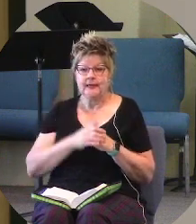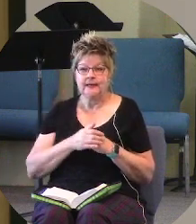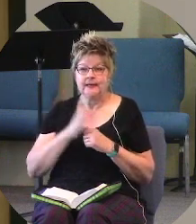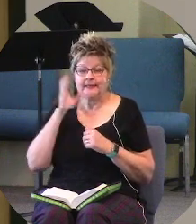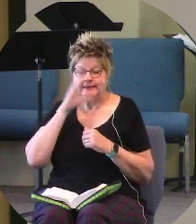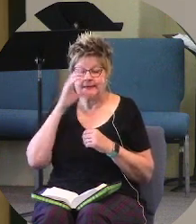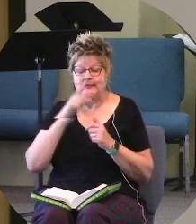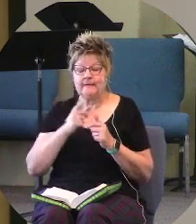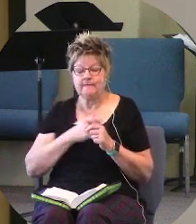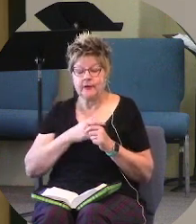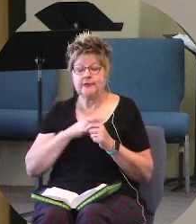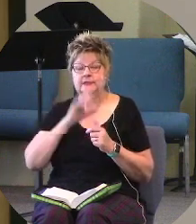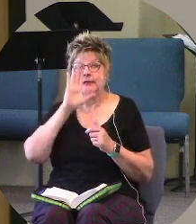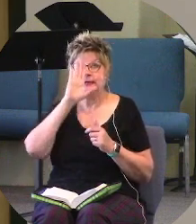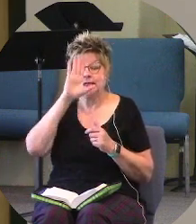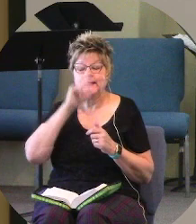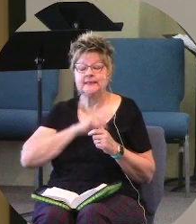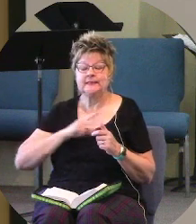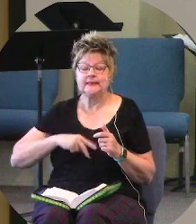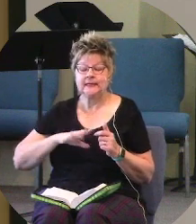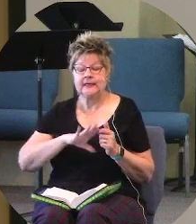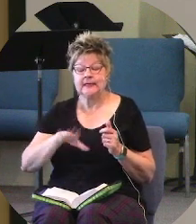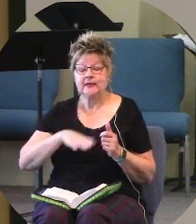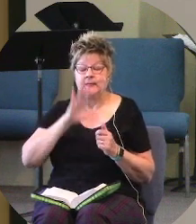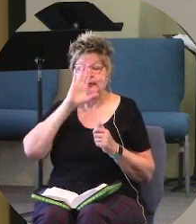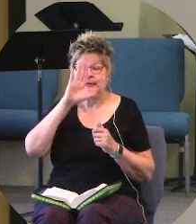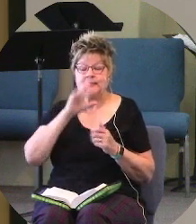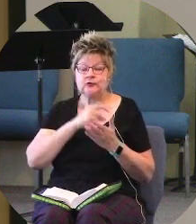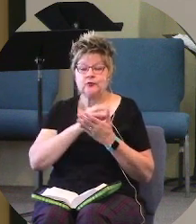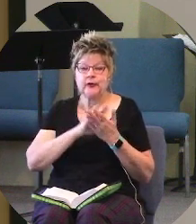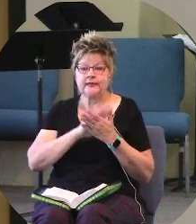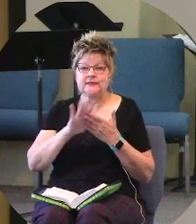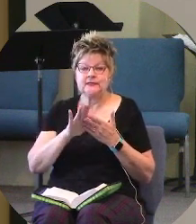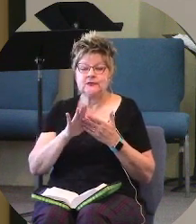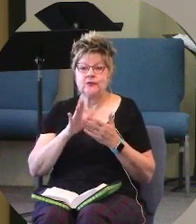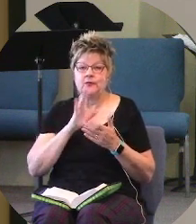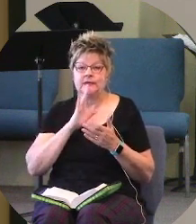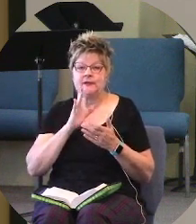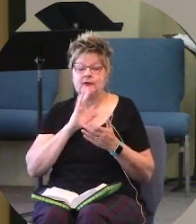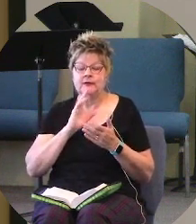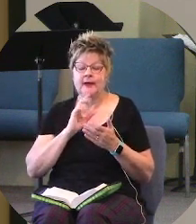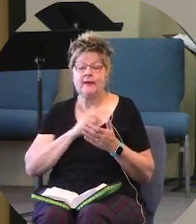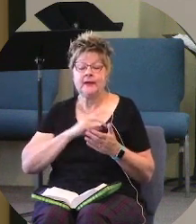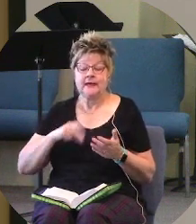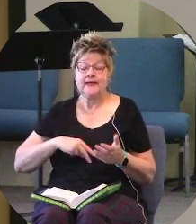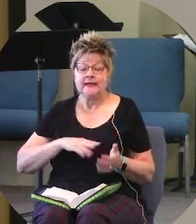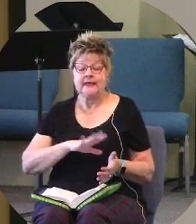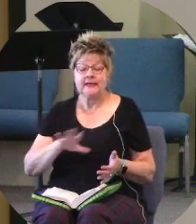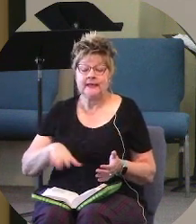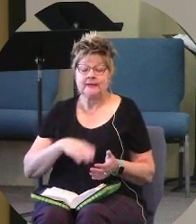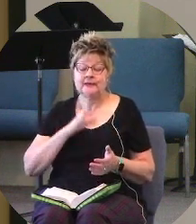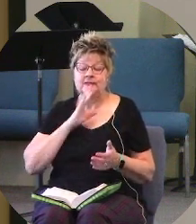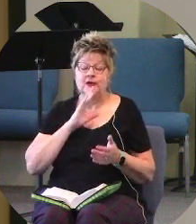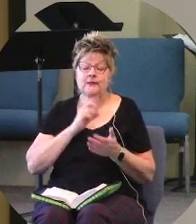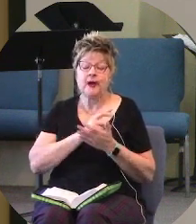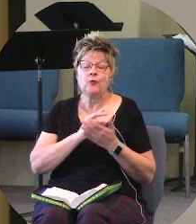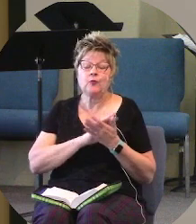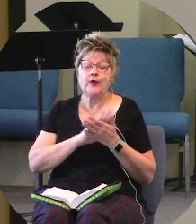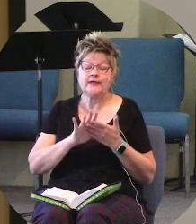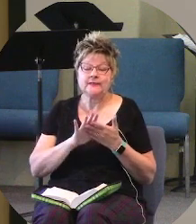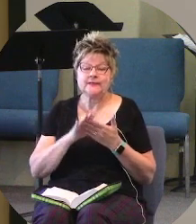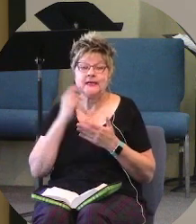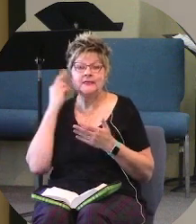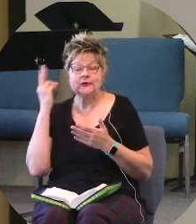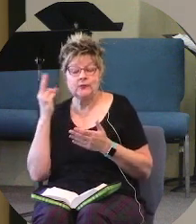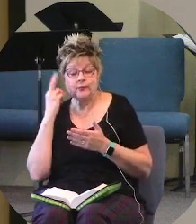Seek first my kingdom and my righteousness. Talked a lot about kingdom. Let me talk about righteousness for a minute. It's why we do what we